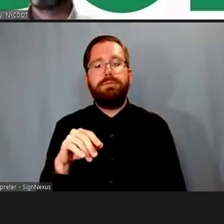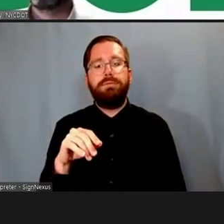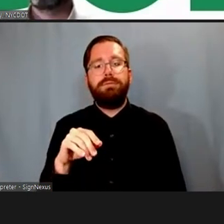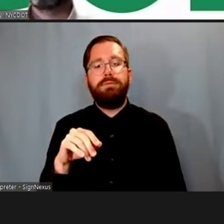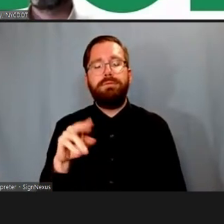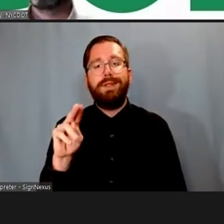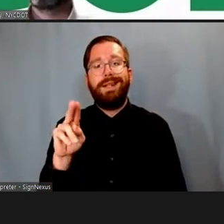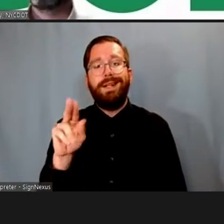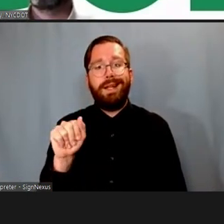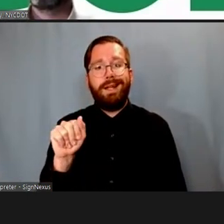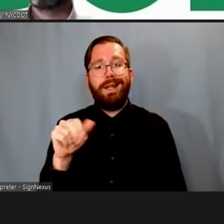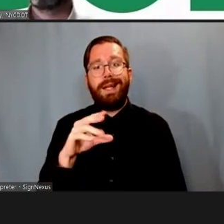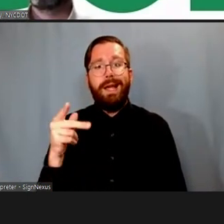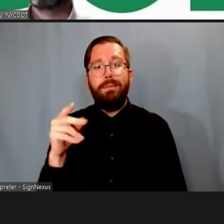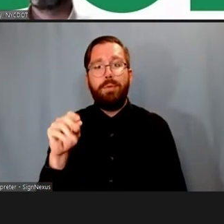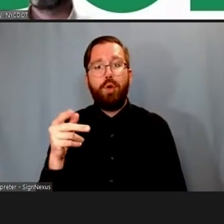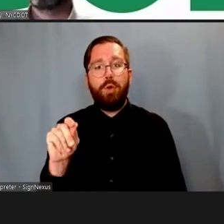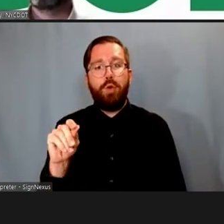nana impofo